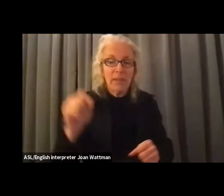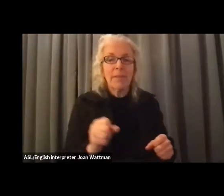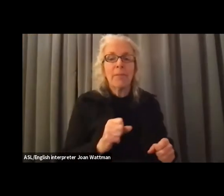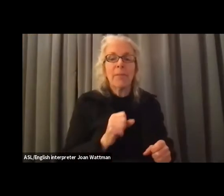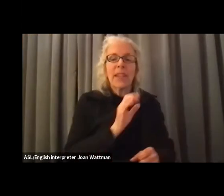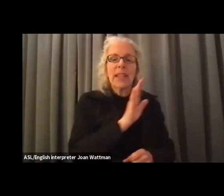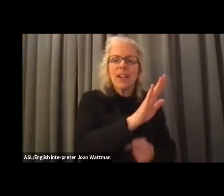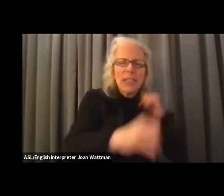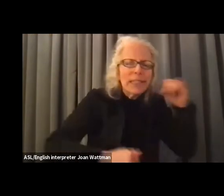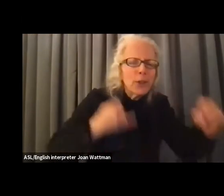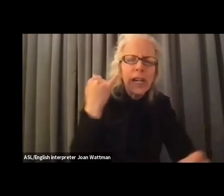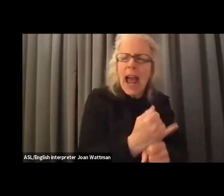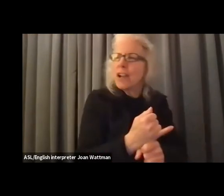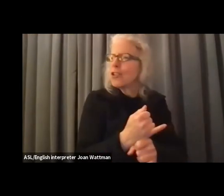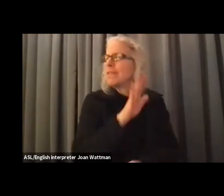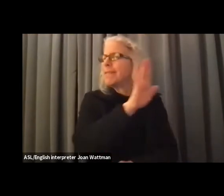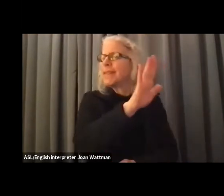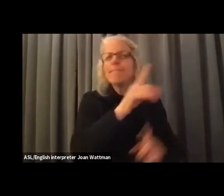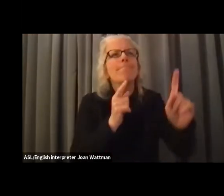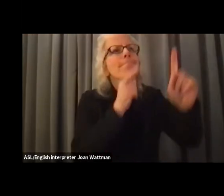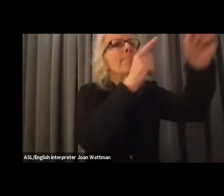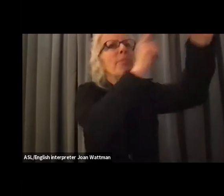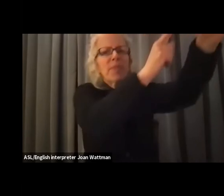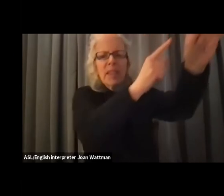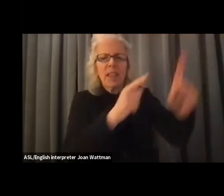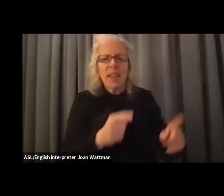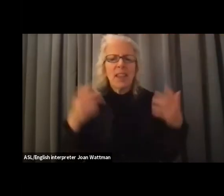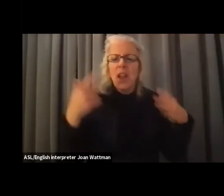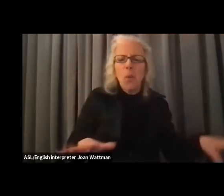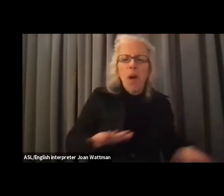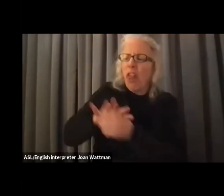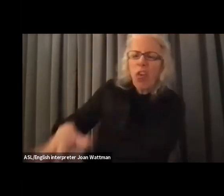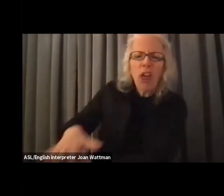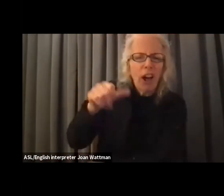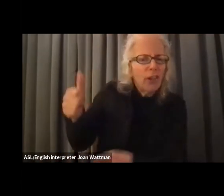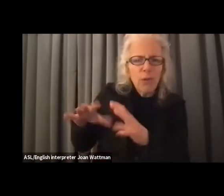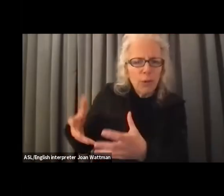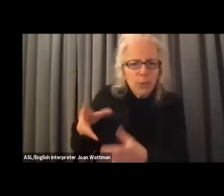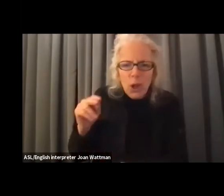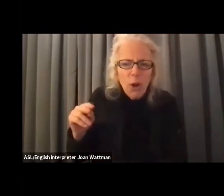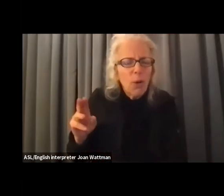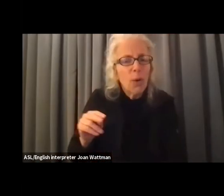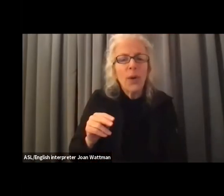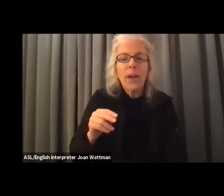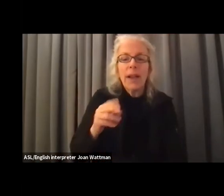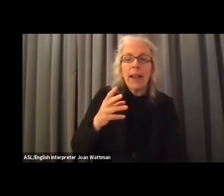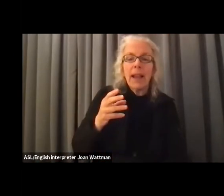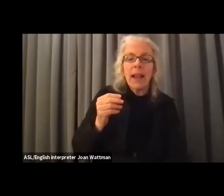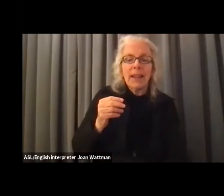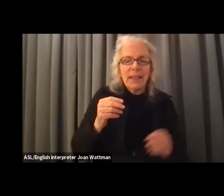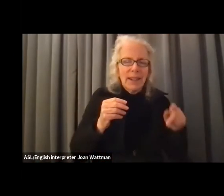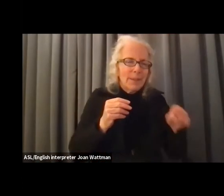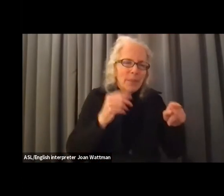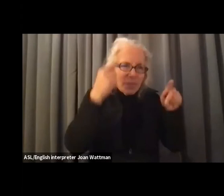their internationalism, in their refusal to throw any group under the bus, in their rejection of narrow